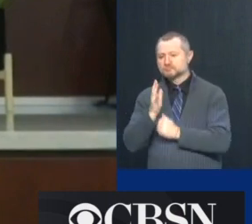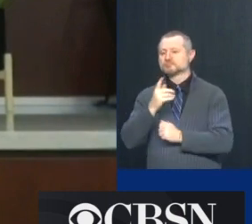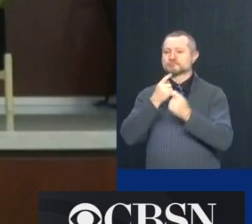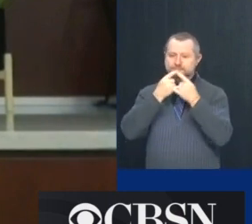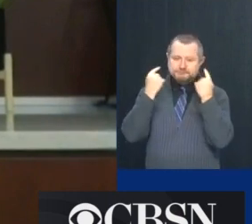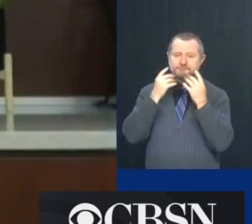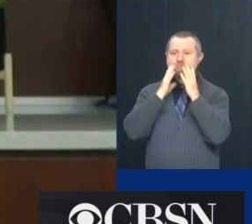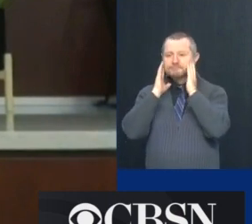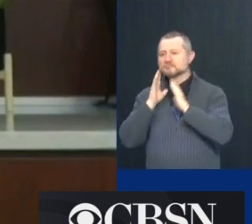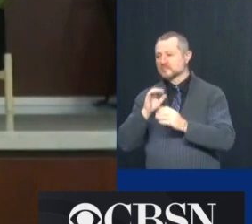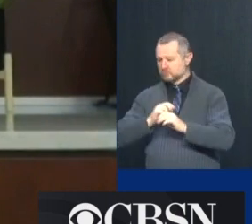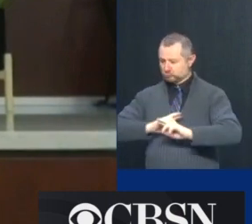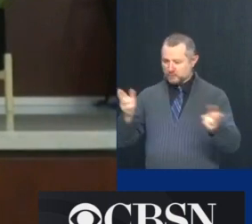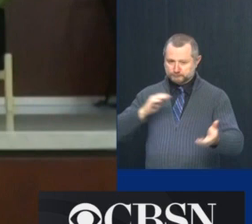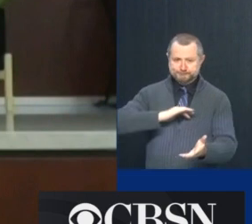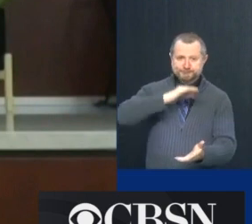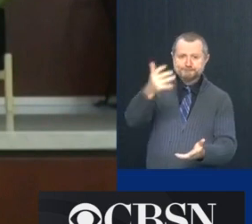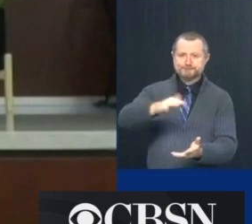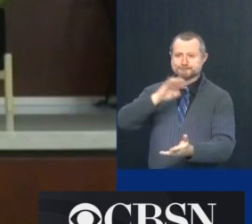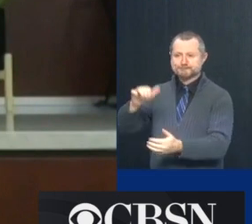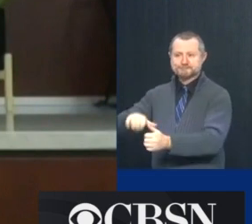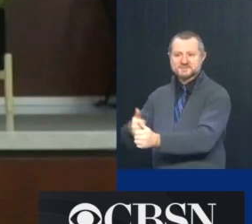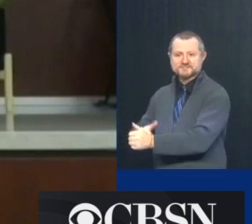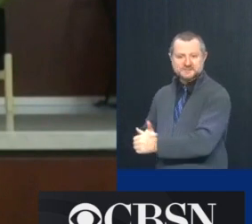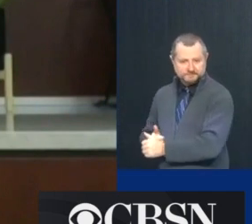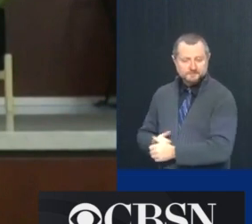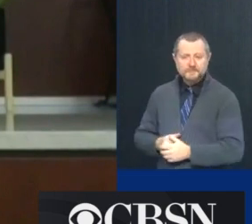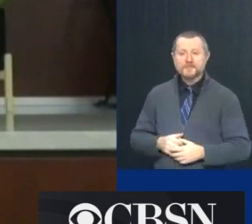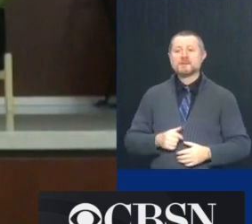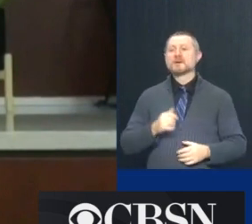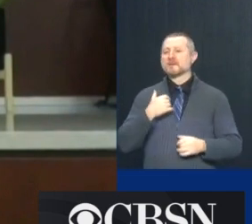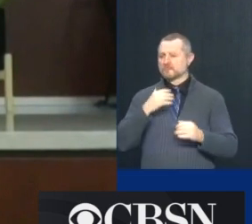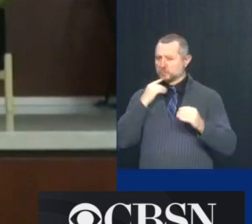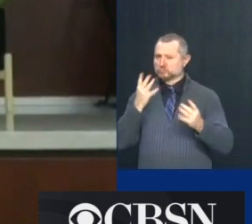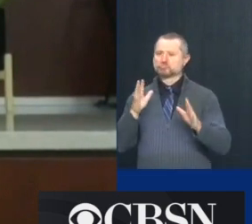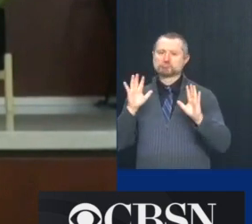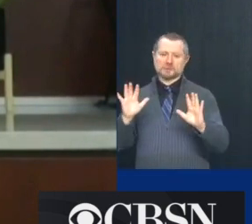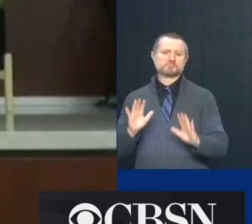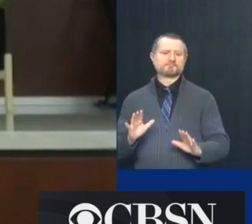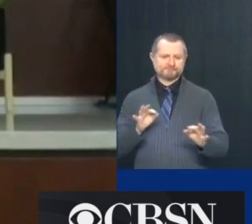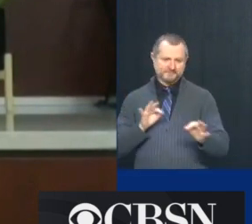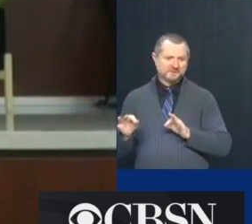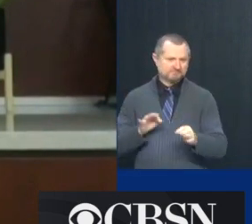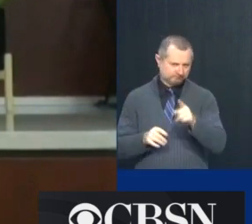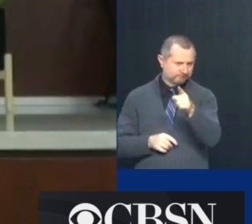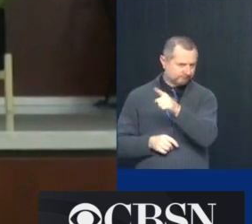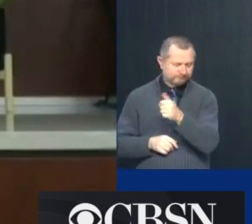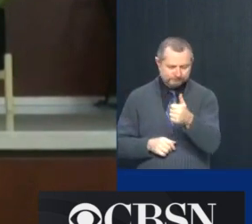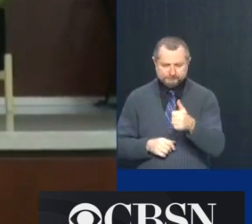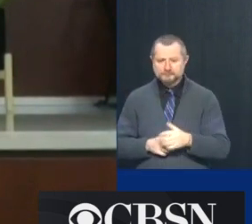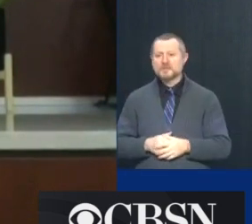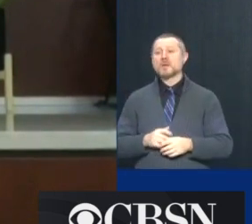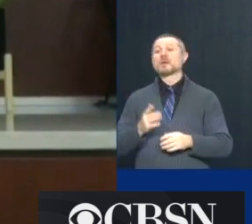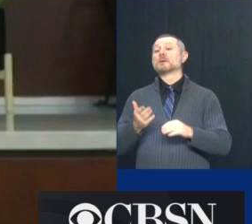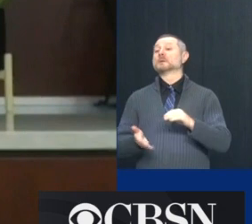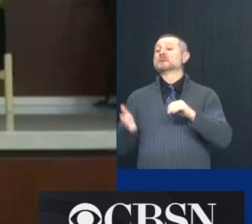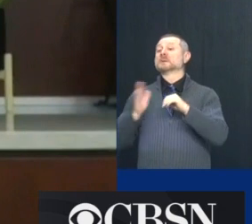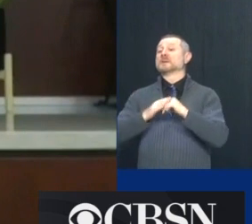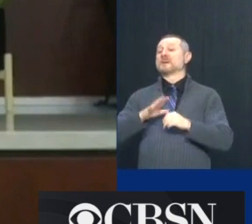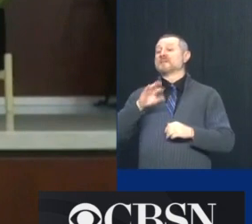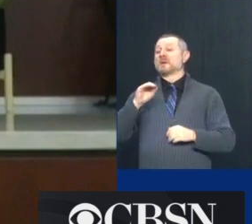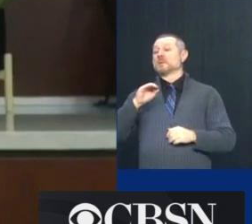PPE. You provided enormously great guidance there. Surge expansion and planning, including 50 to 100%